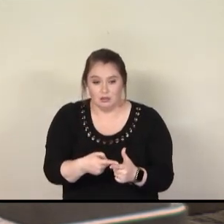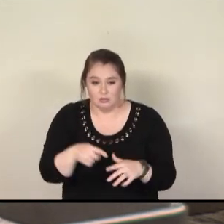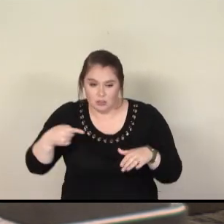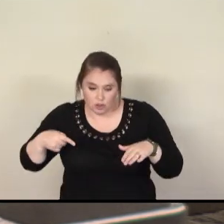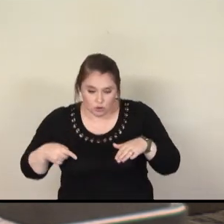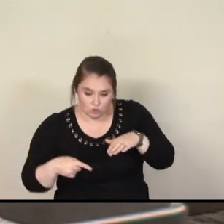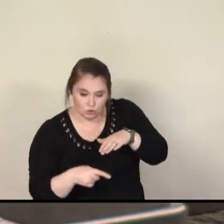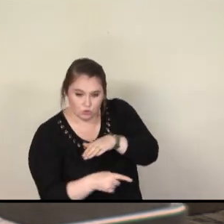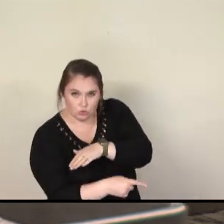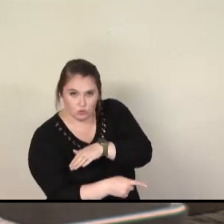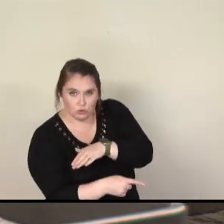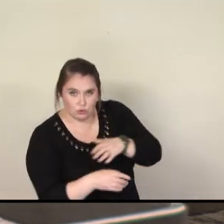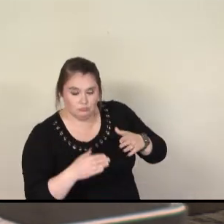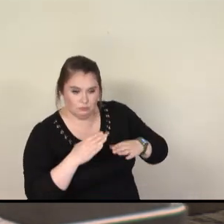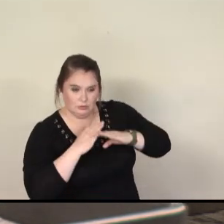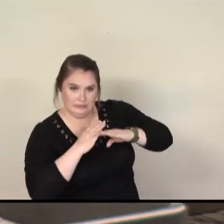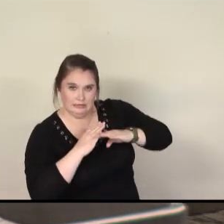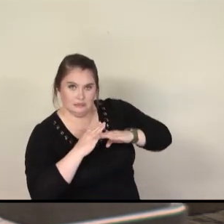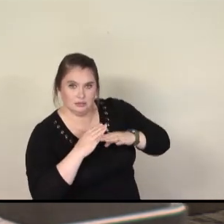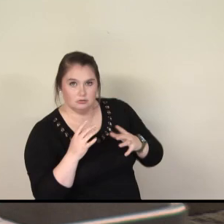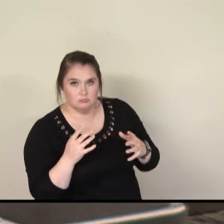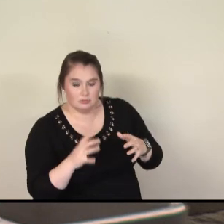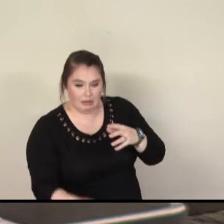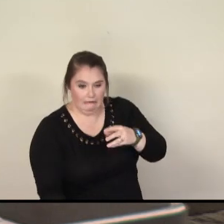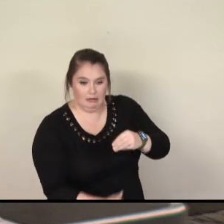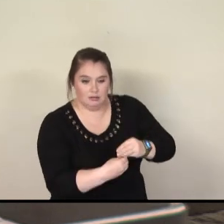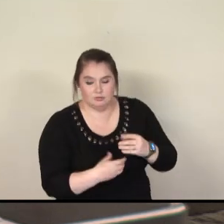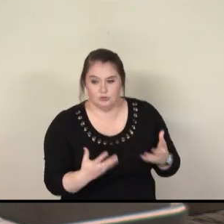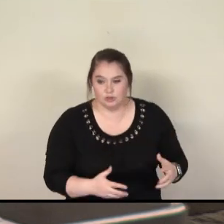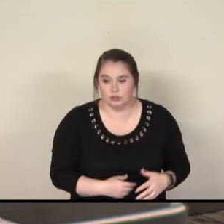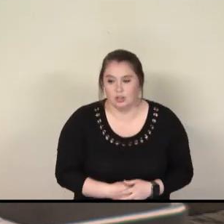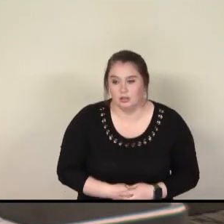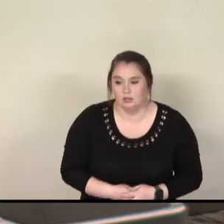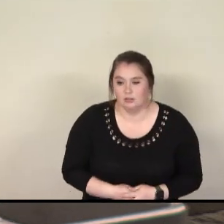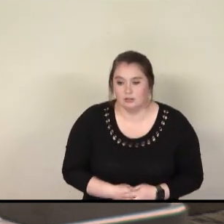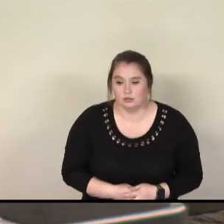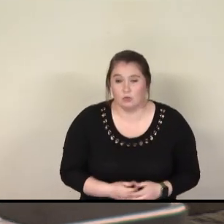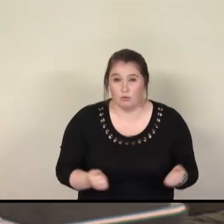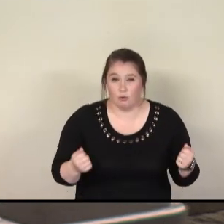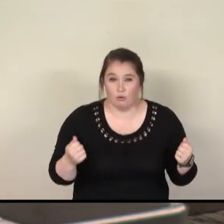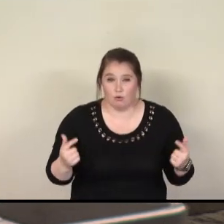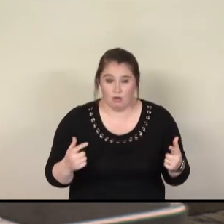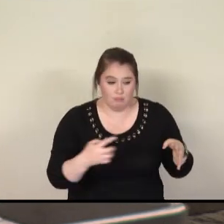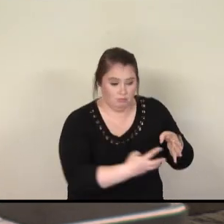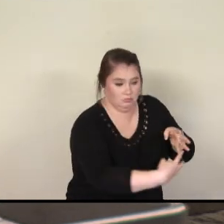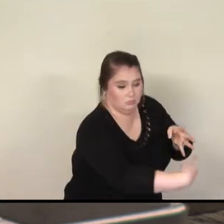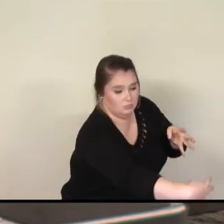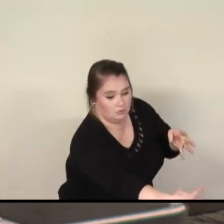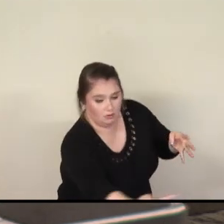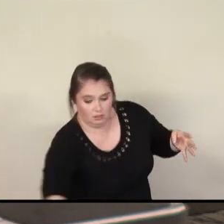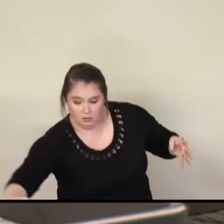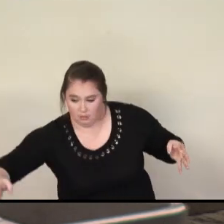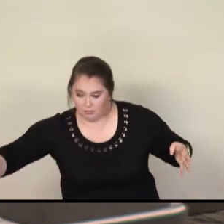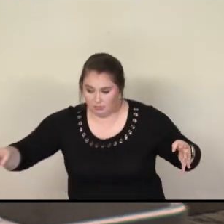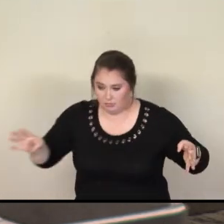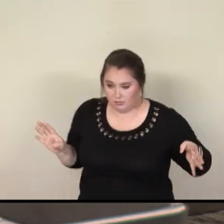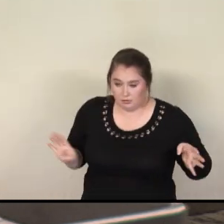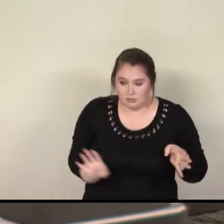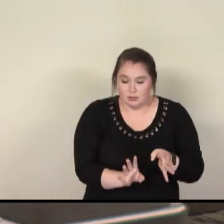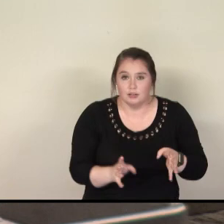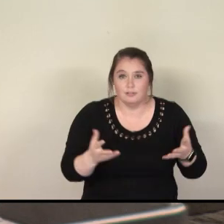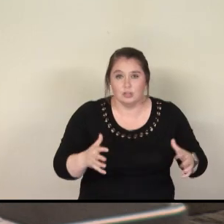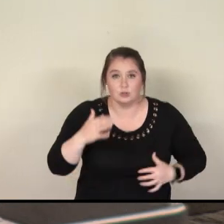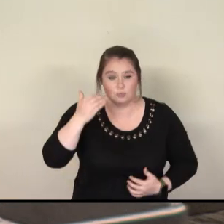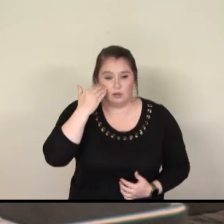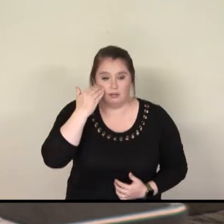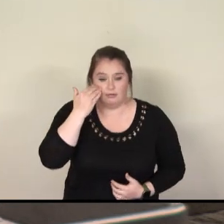at the front of the building. So all of the building openings that are on the exterior of the 8-foot perimeter fence will have